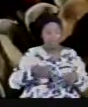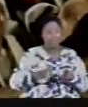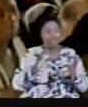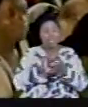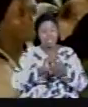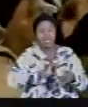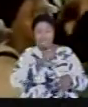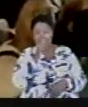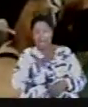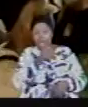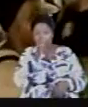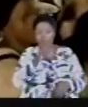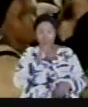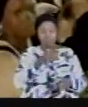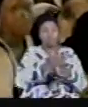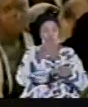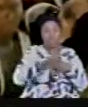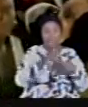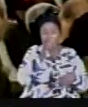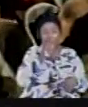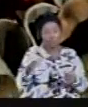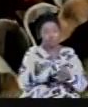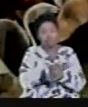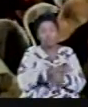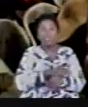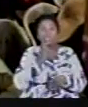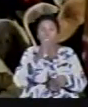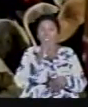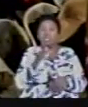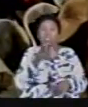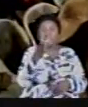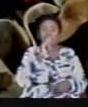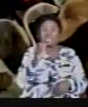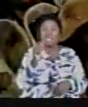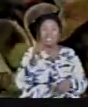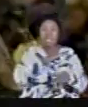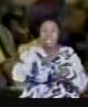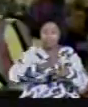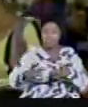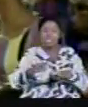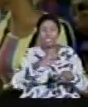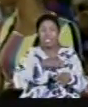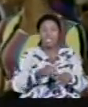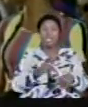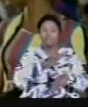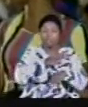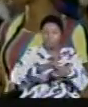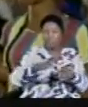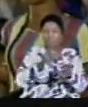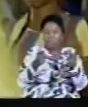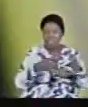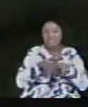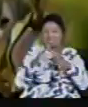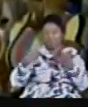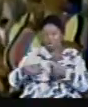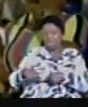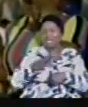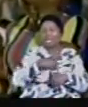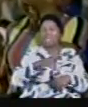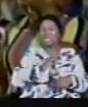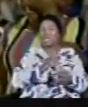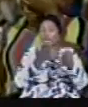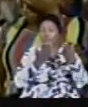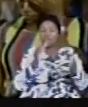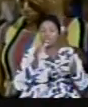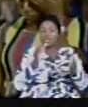I'm not full. There is an emptiness. There's a vacuum inside me. And I want that life of completeness to